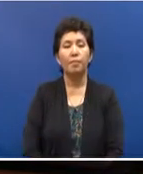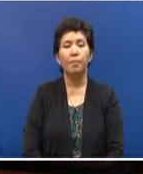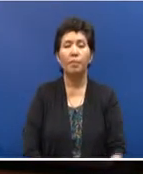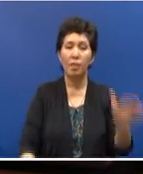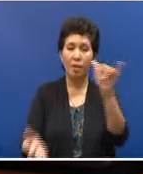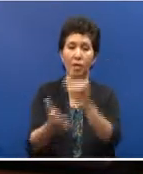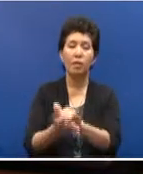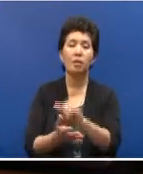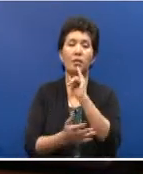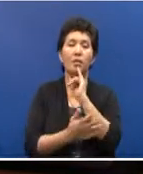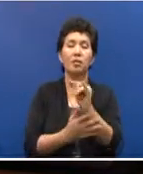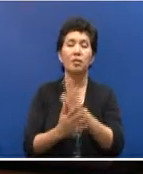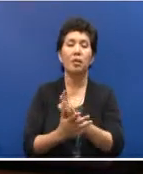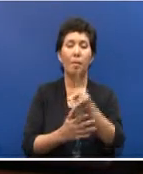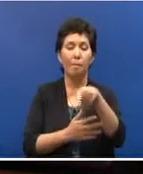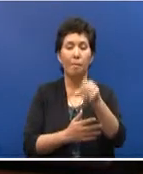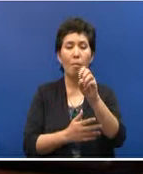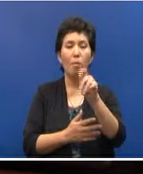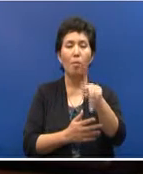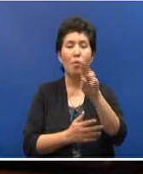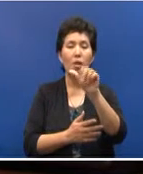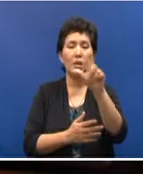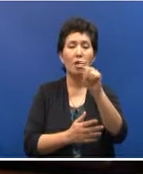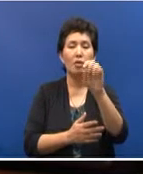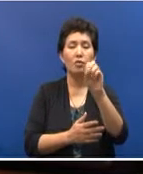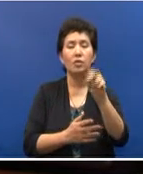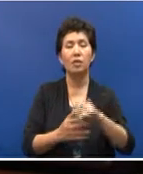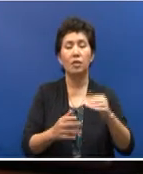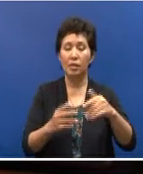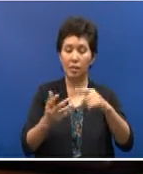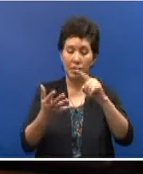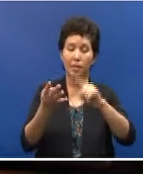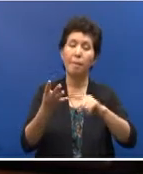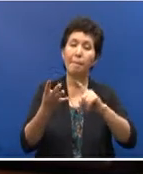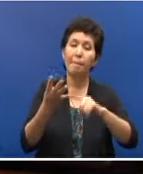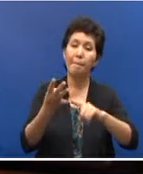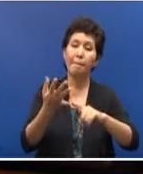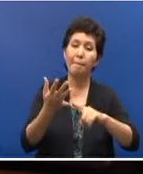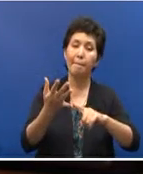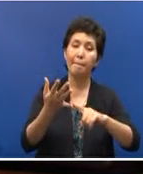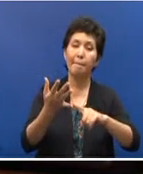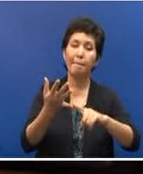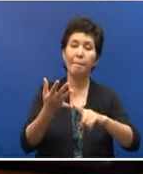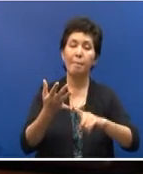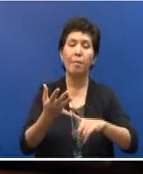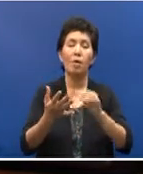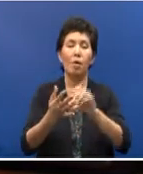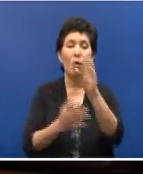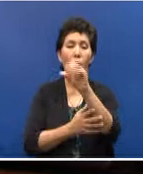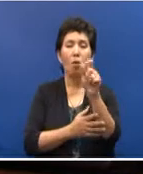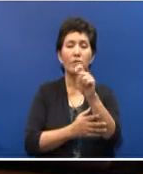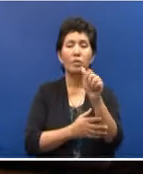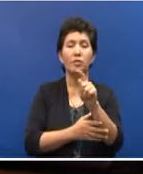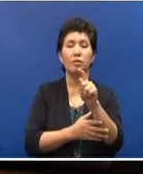so that is the population transfer. The next one, which is due to continued subjugation. Okay,